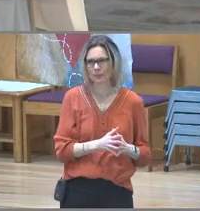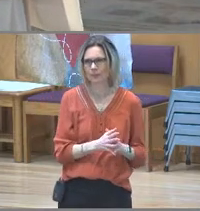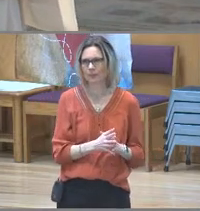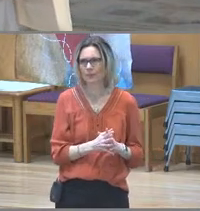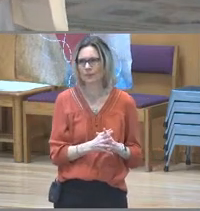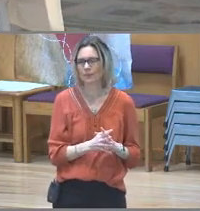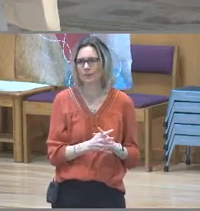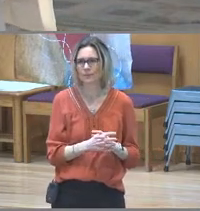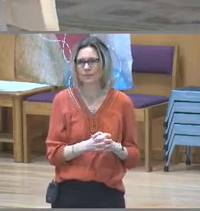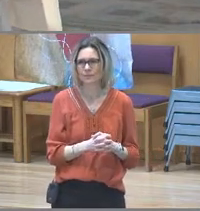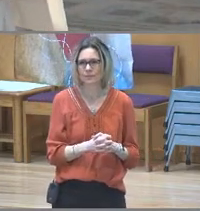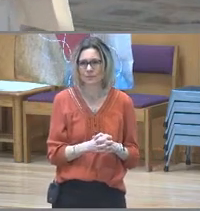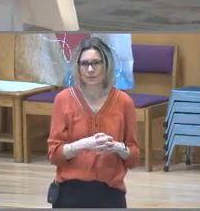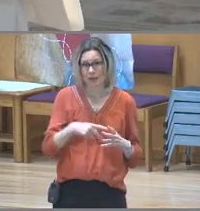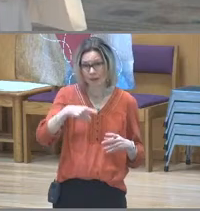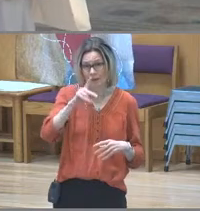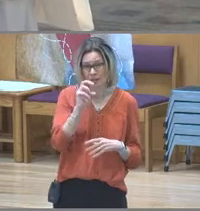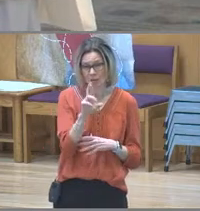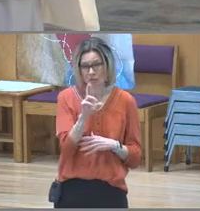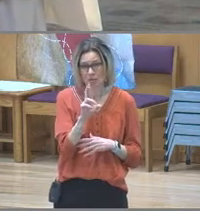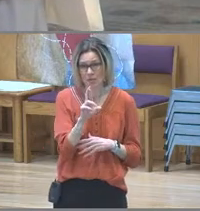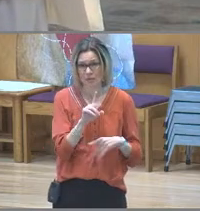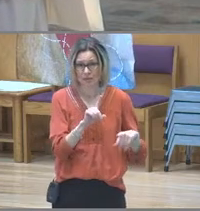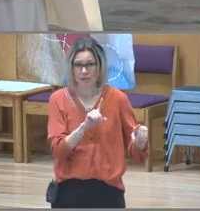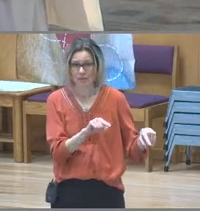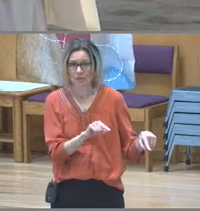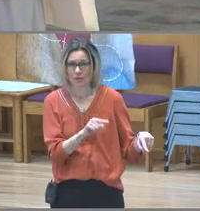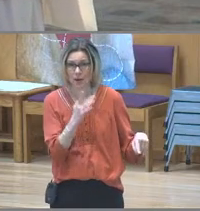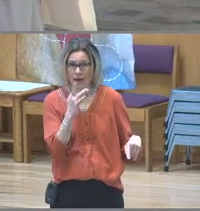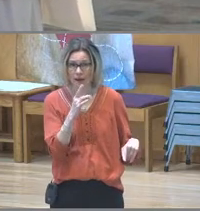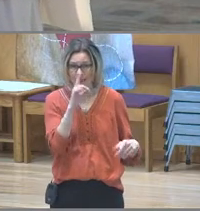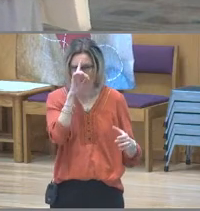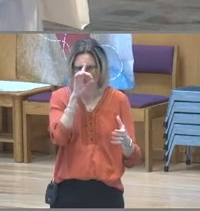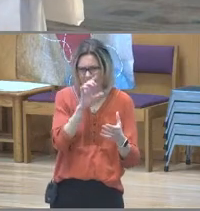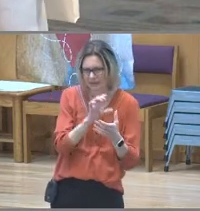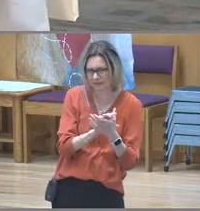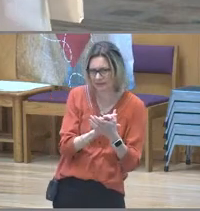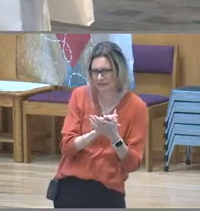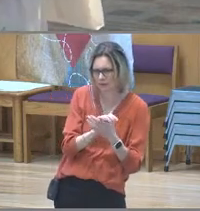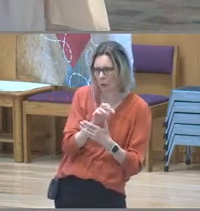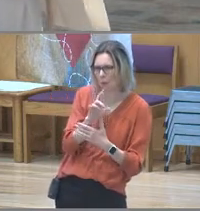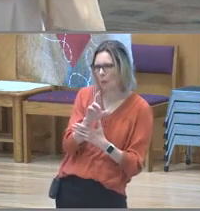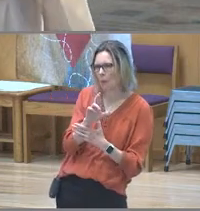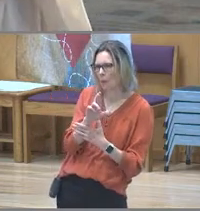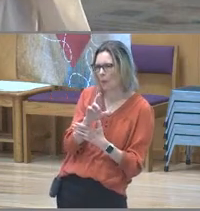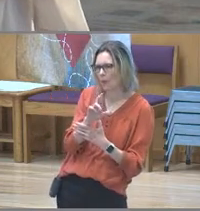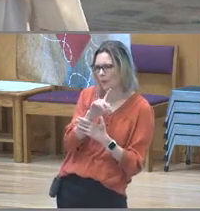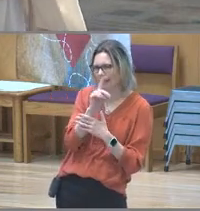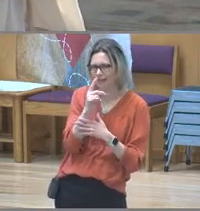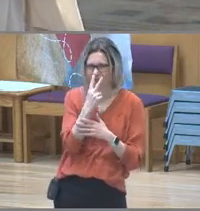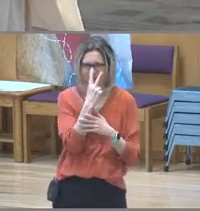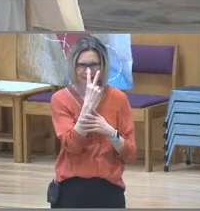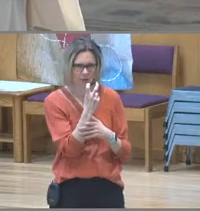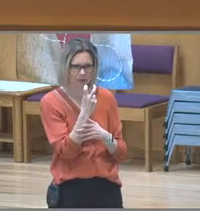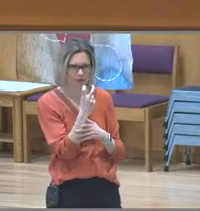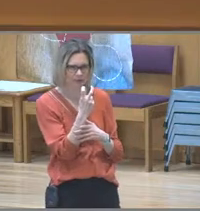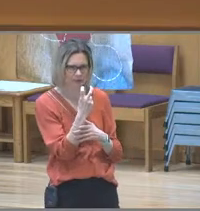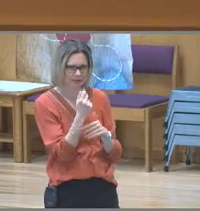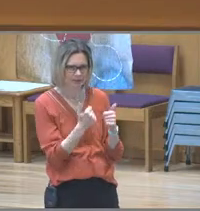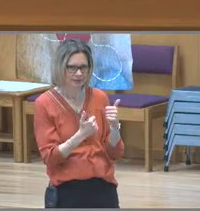Did Peter and the women go because they believe or because they doubted?